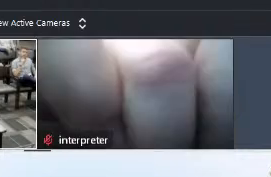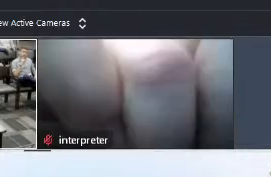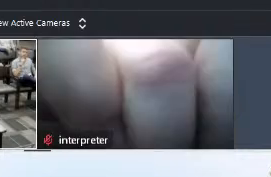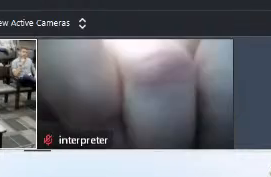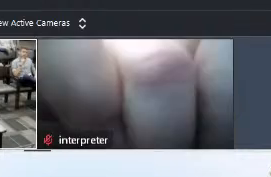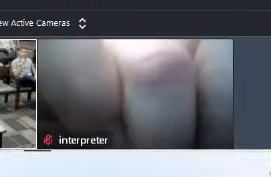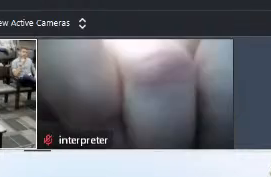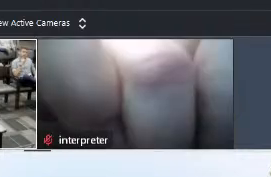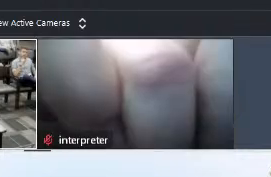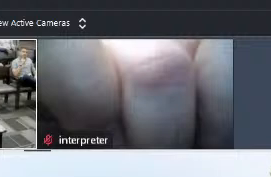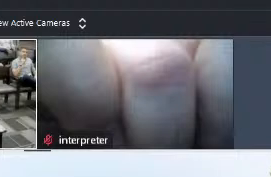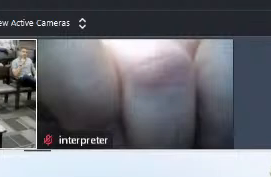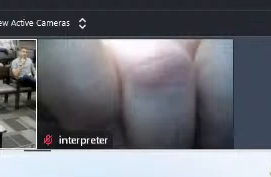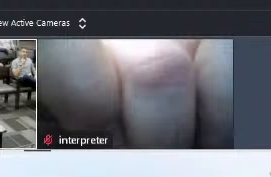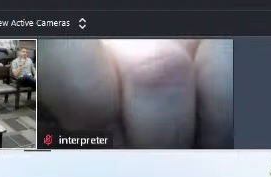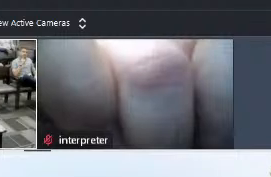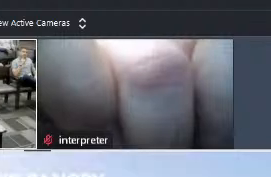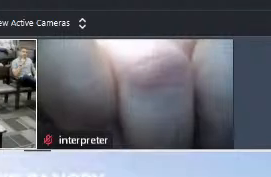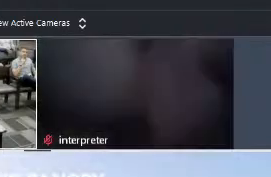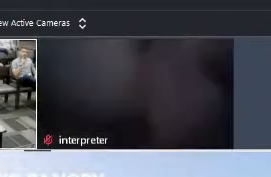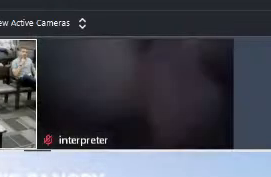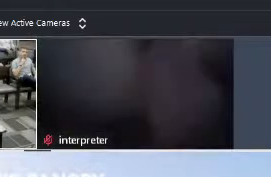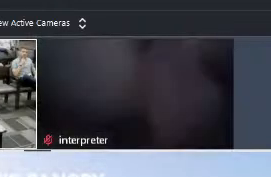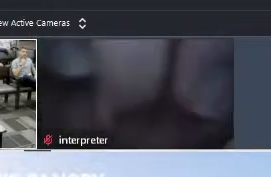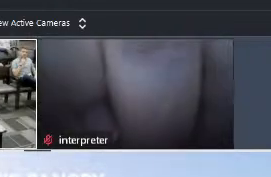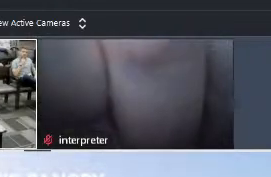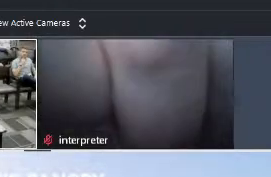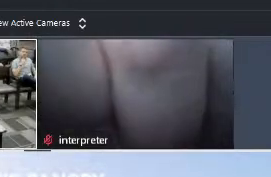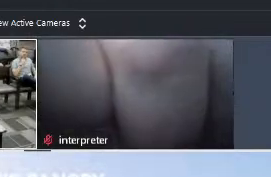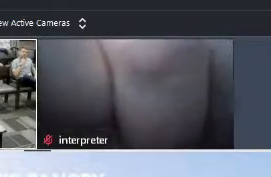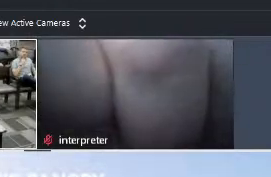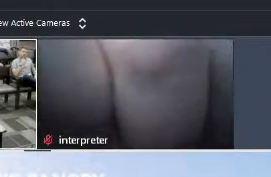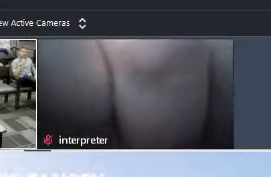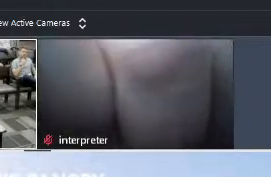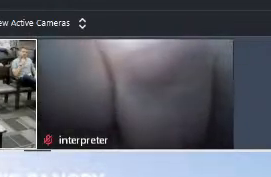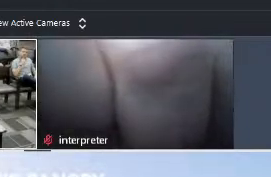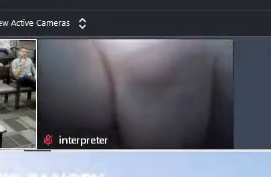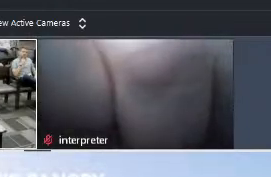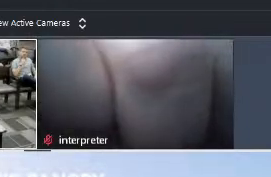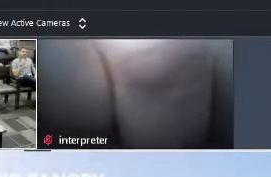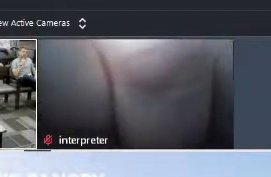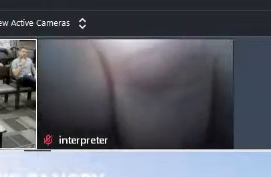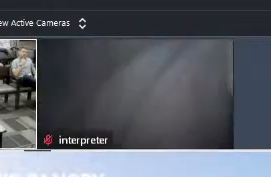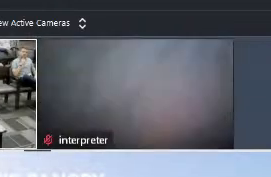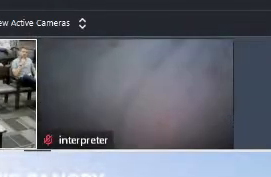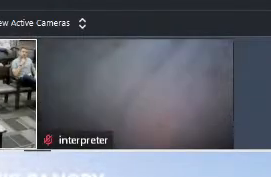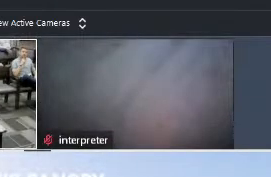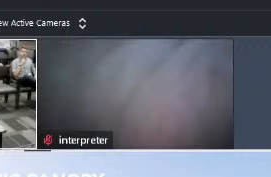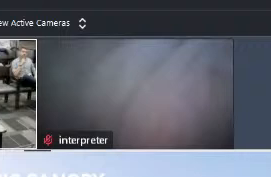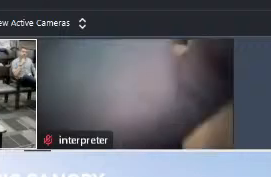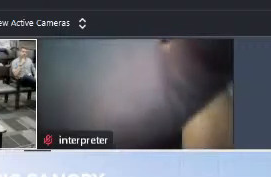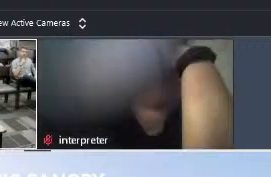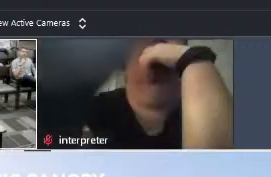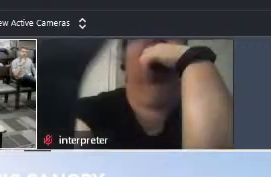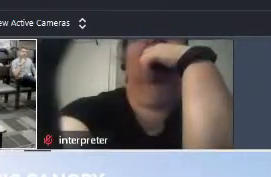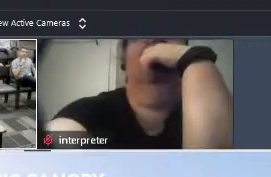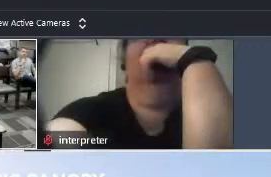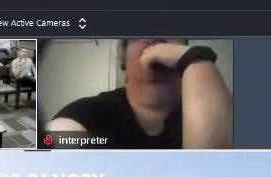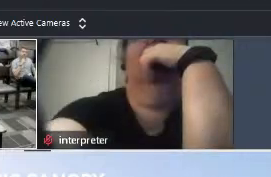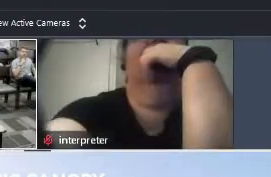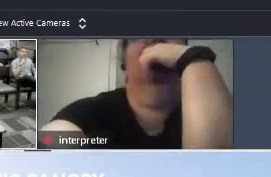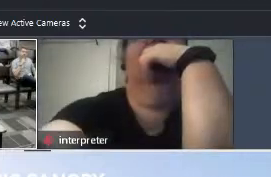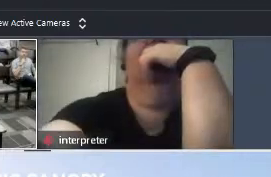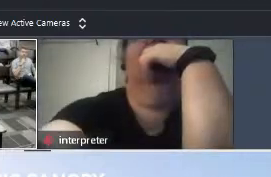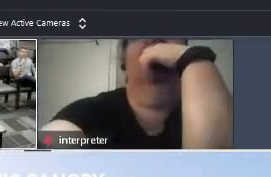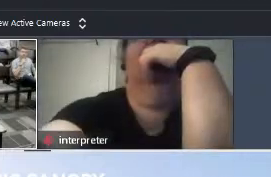the park. It's an open air, next slide, 20,000 square feet under roof